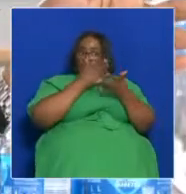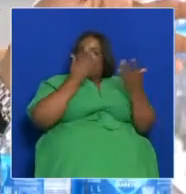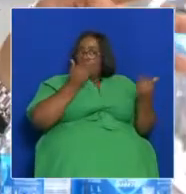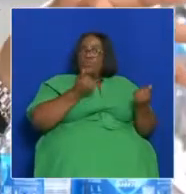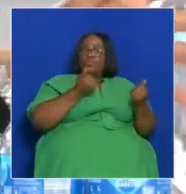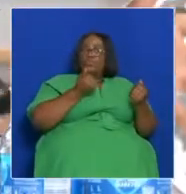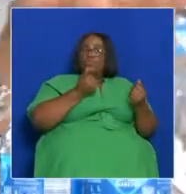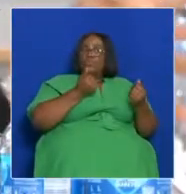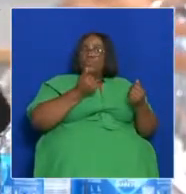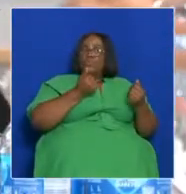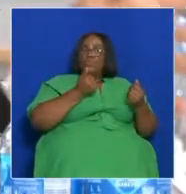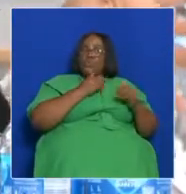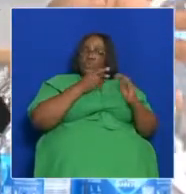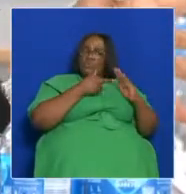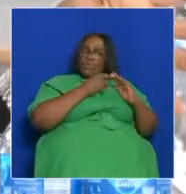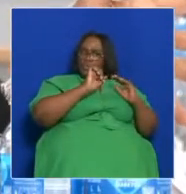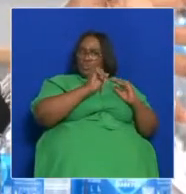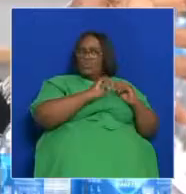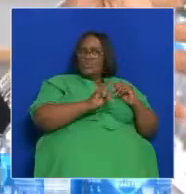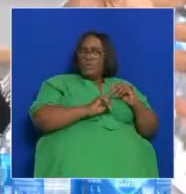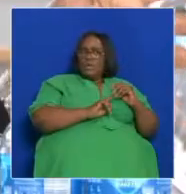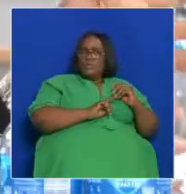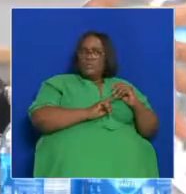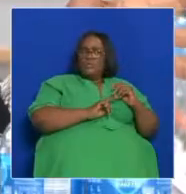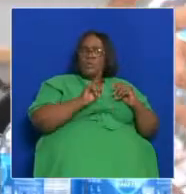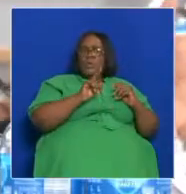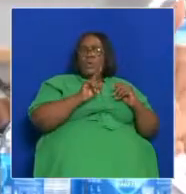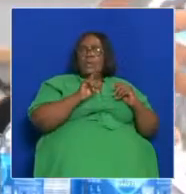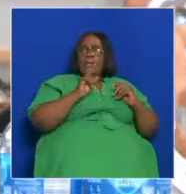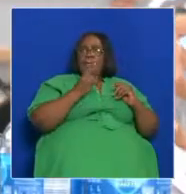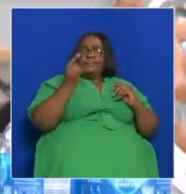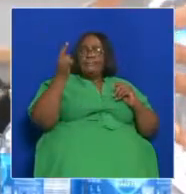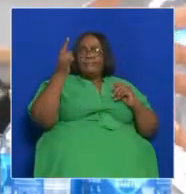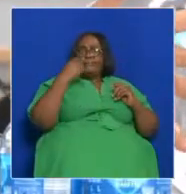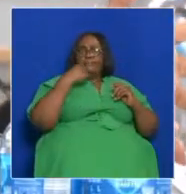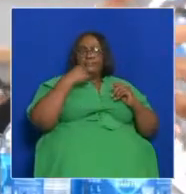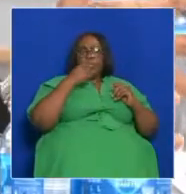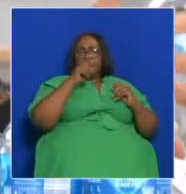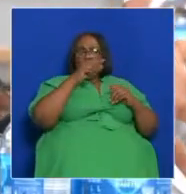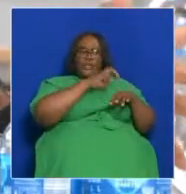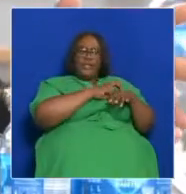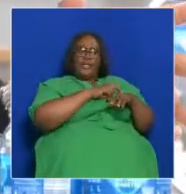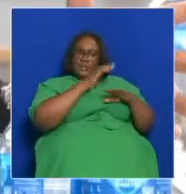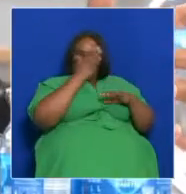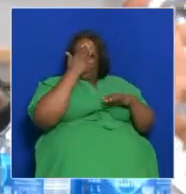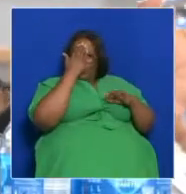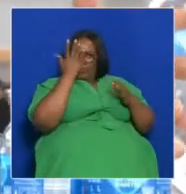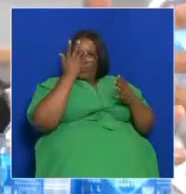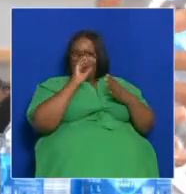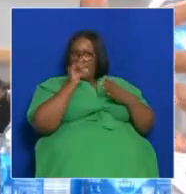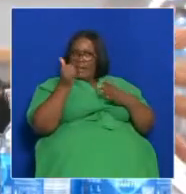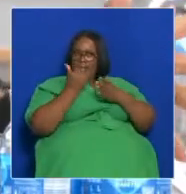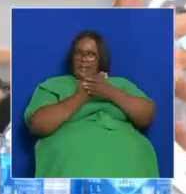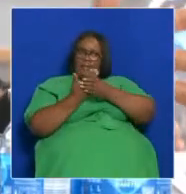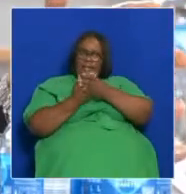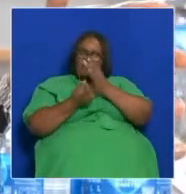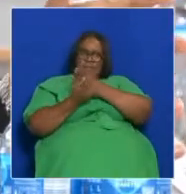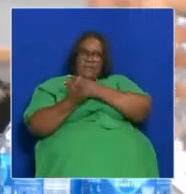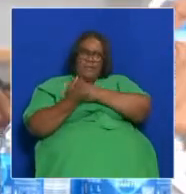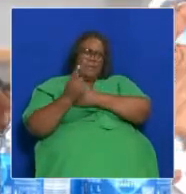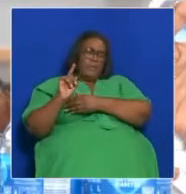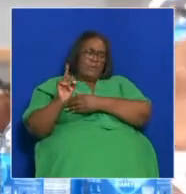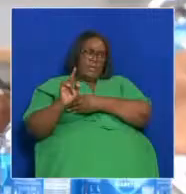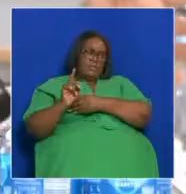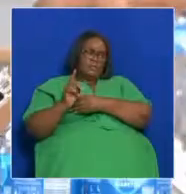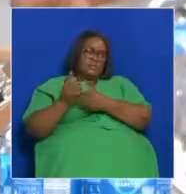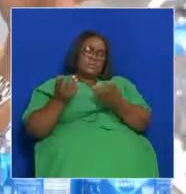practice, that you don't need to know what's happening in matters. I think, put simply, is this